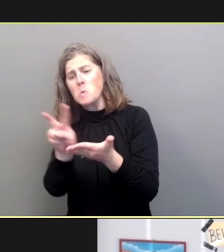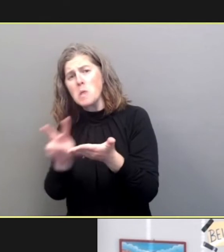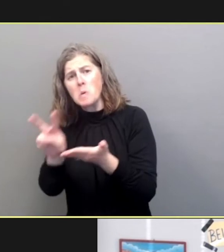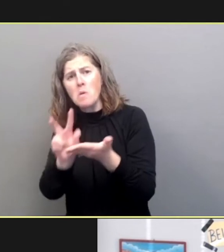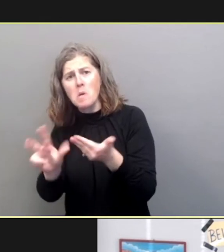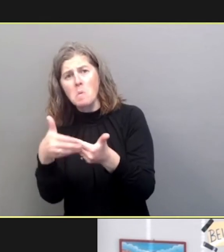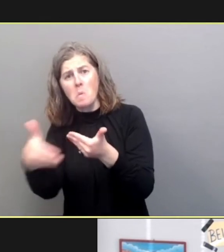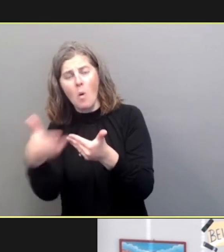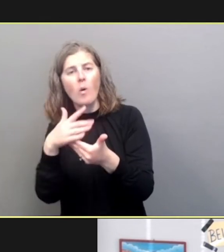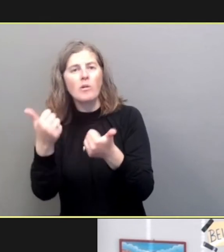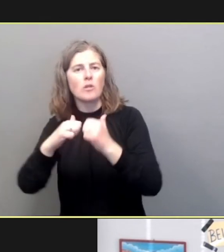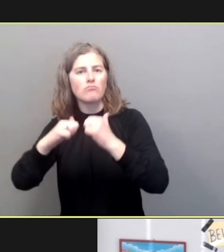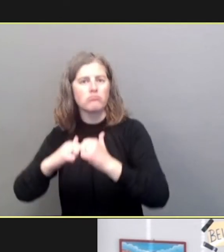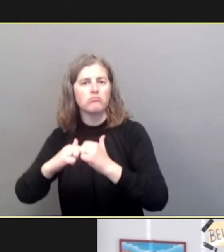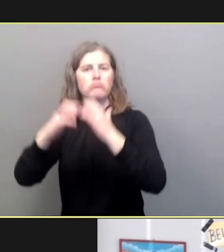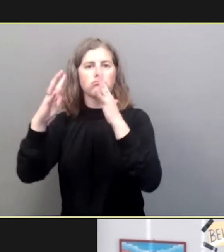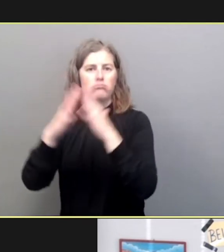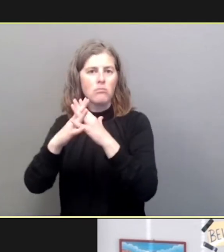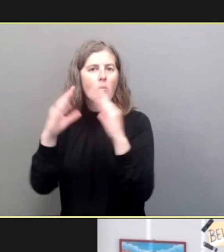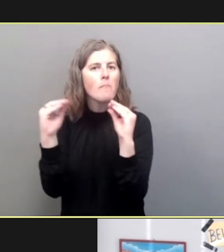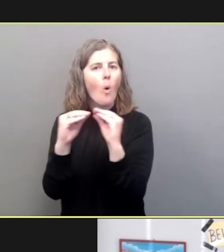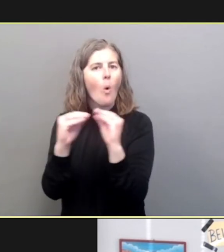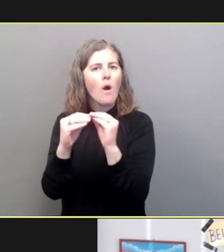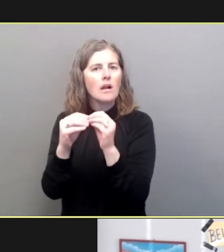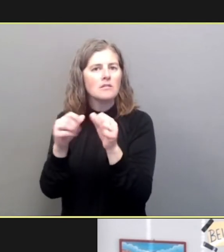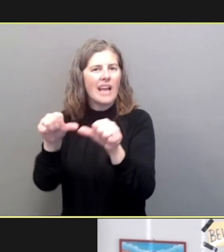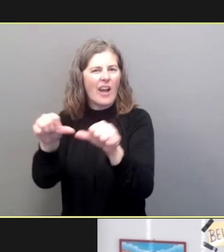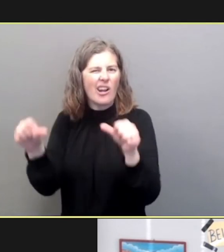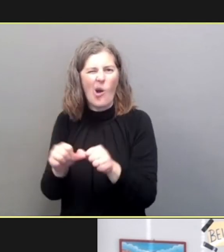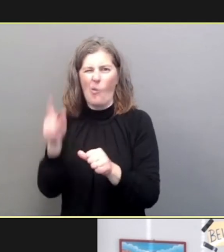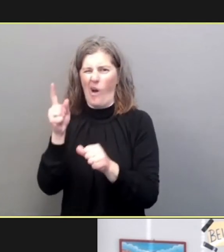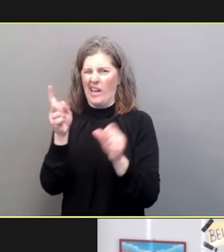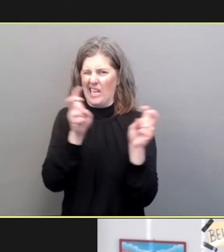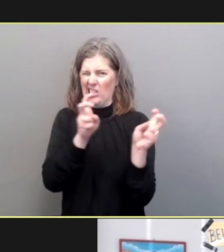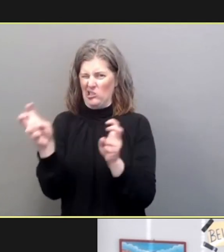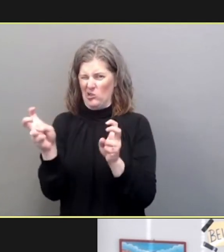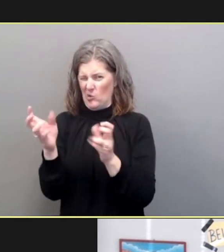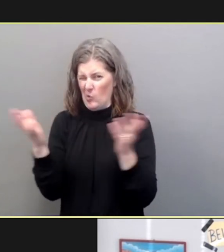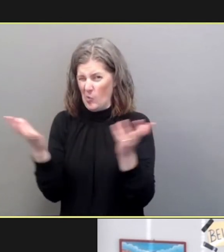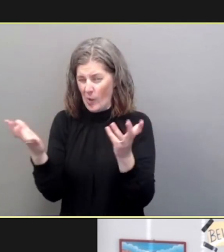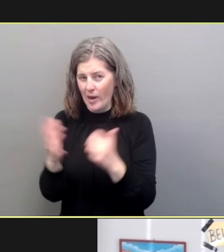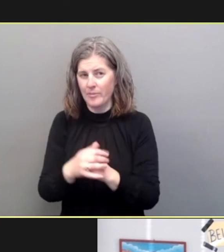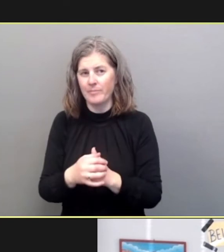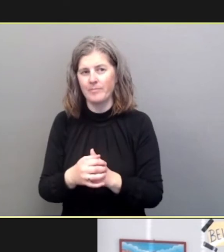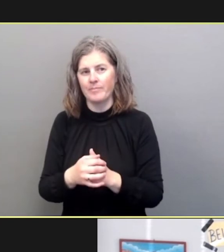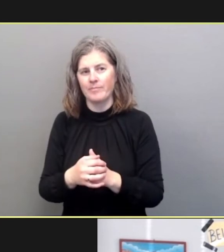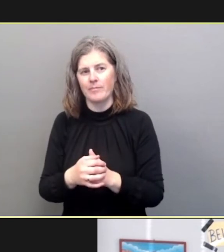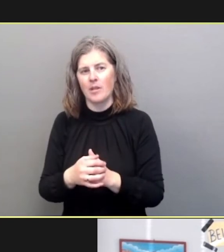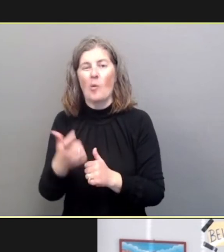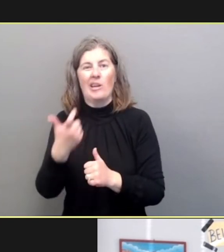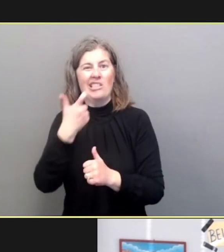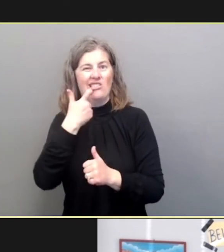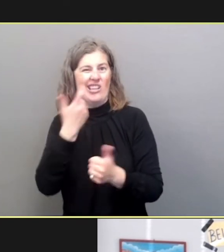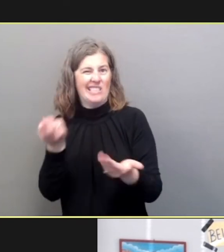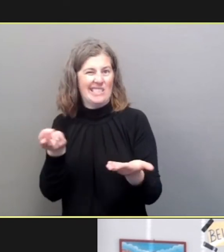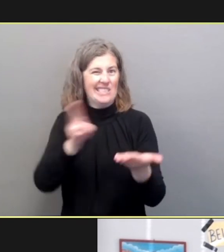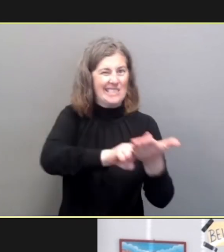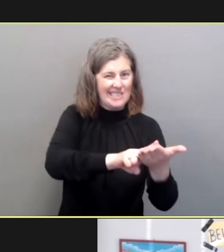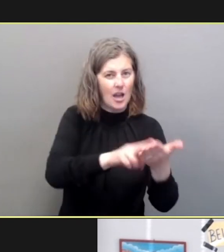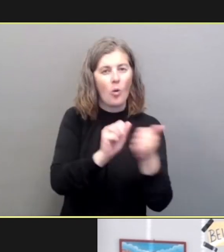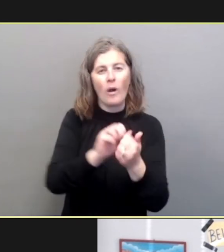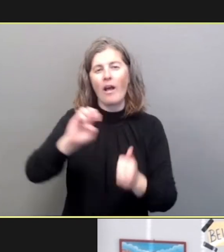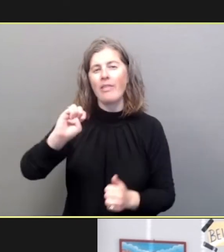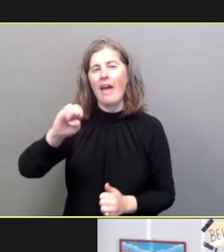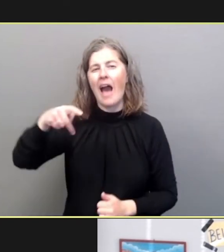be trying to pull some larger sites. One of the issues we've had is that I think we just signed a contract with Expo right